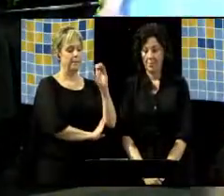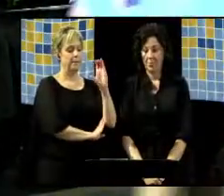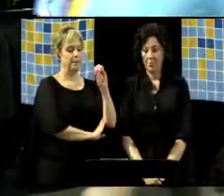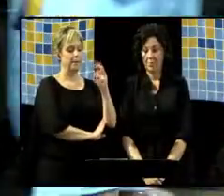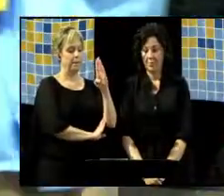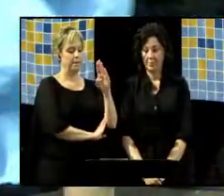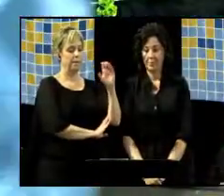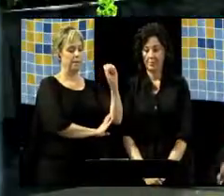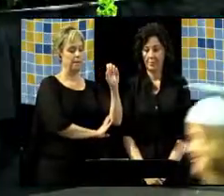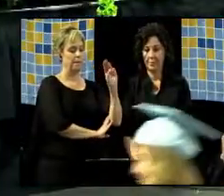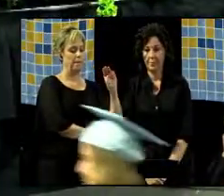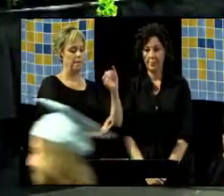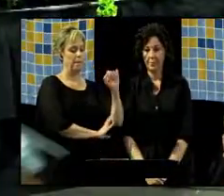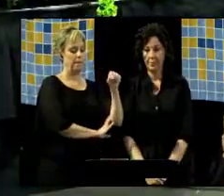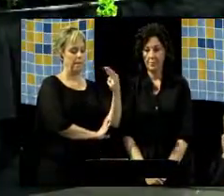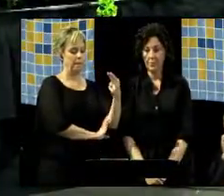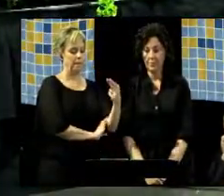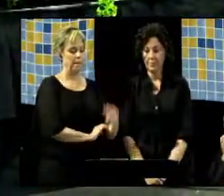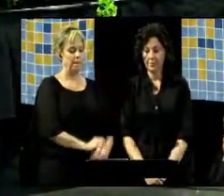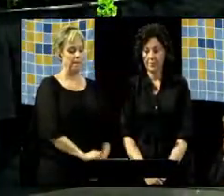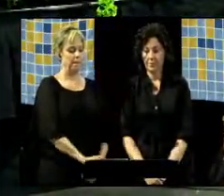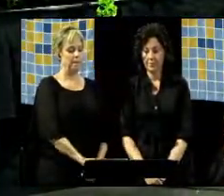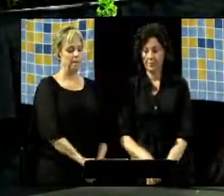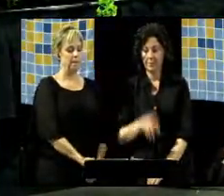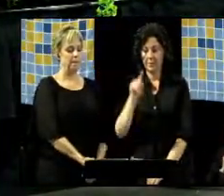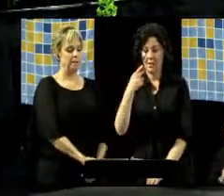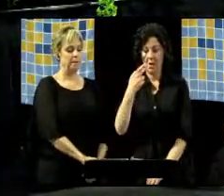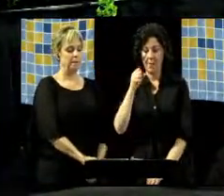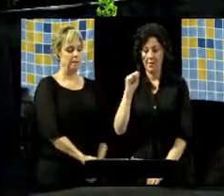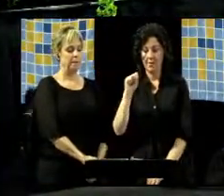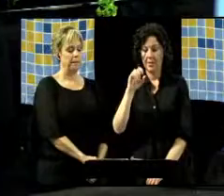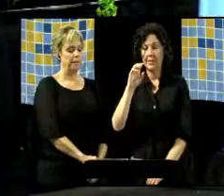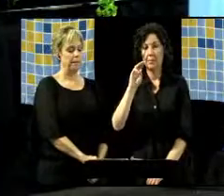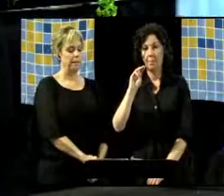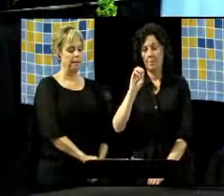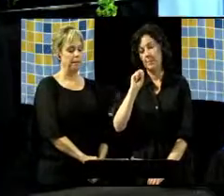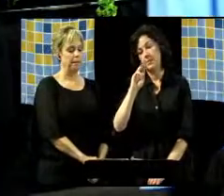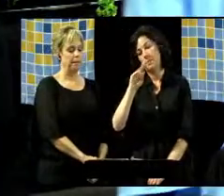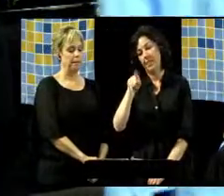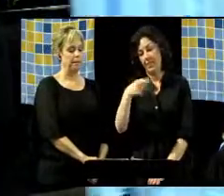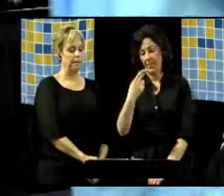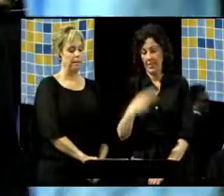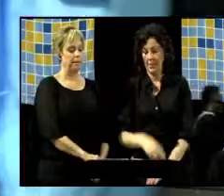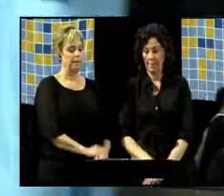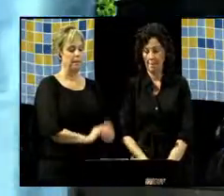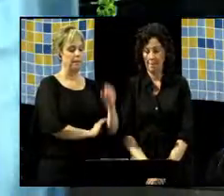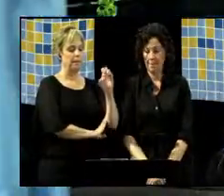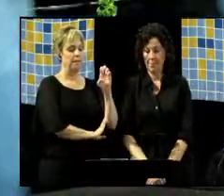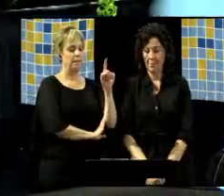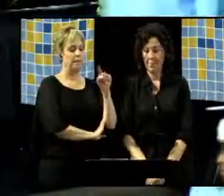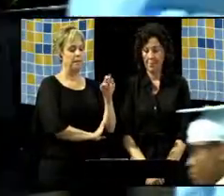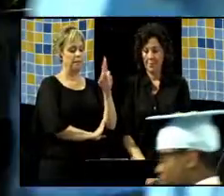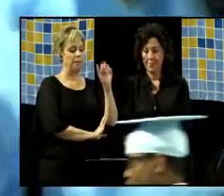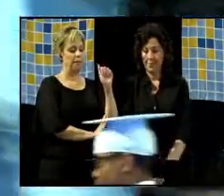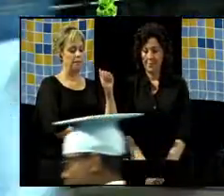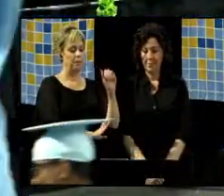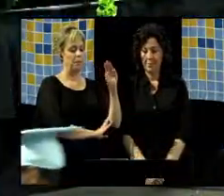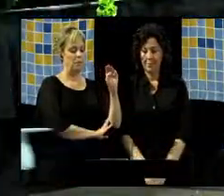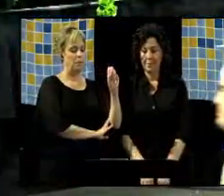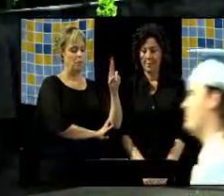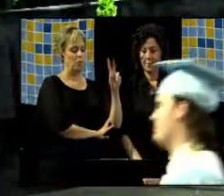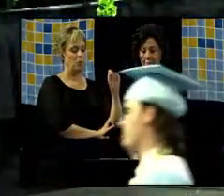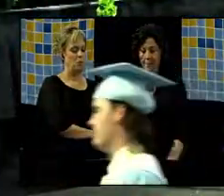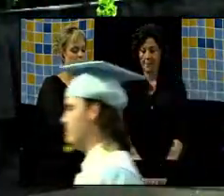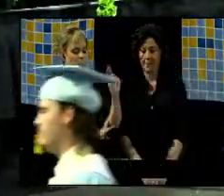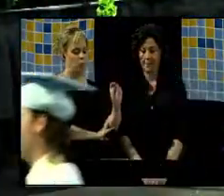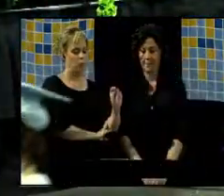Jacob Tyler Smith, Thomas Michael Smith, Ezra Barnett Smolin Morton,